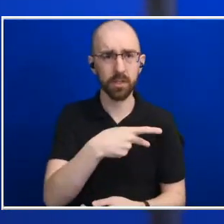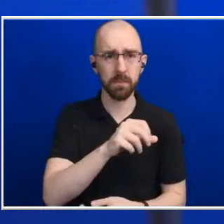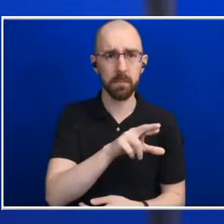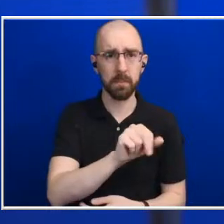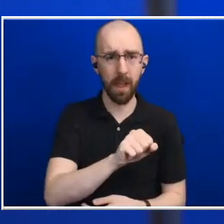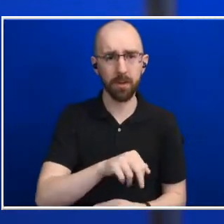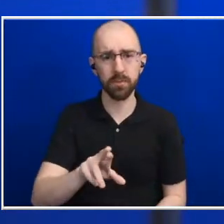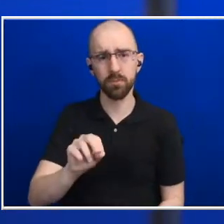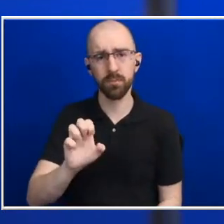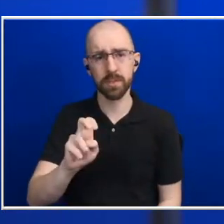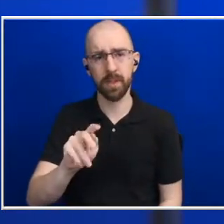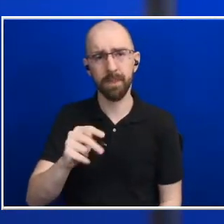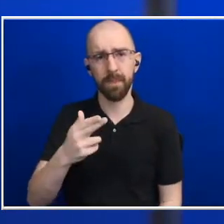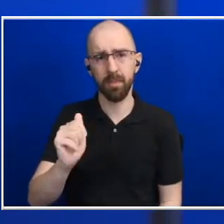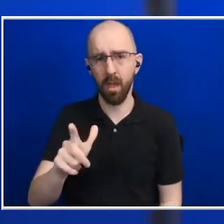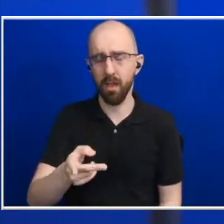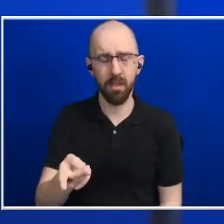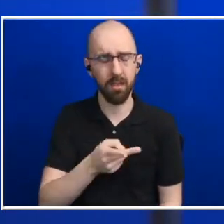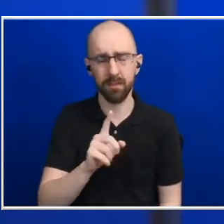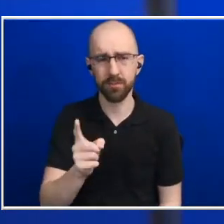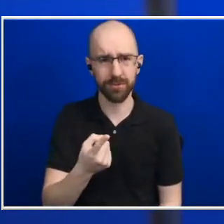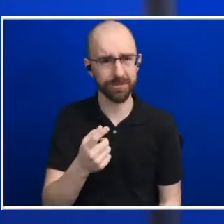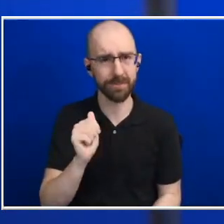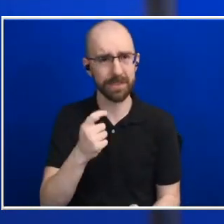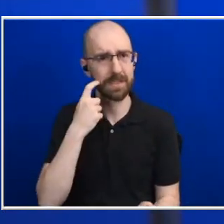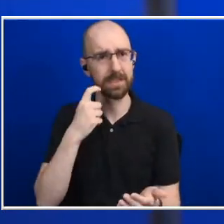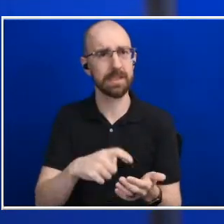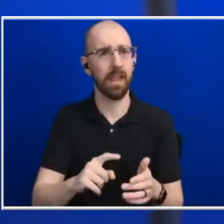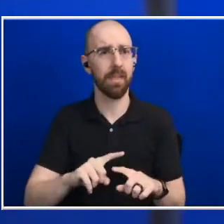just, you could really tell a difference here.